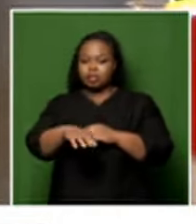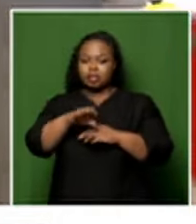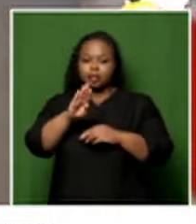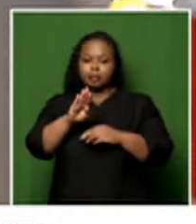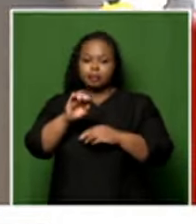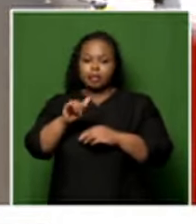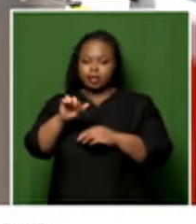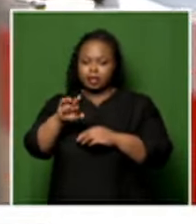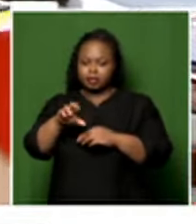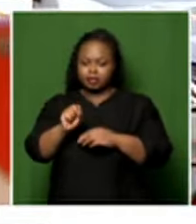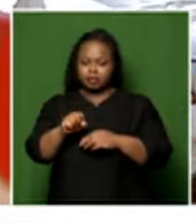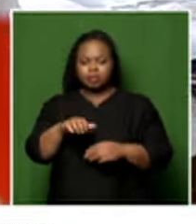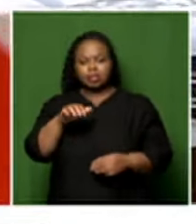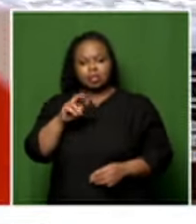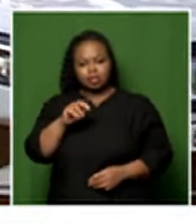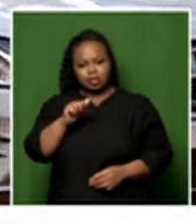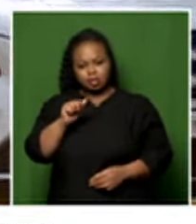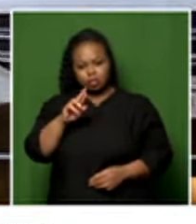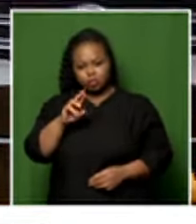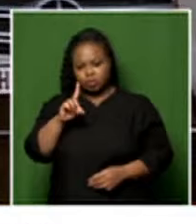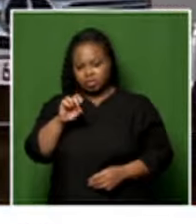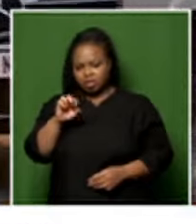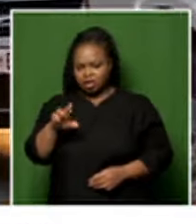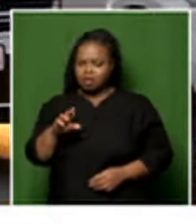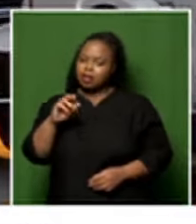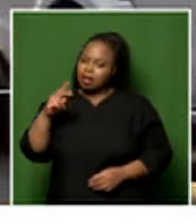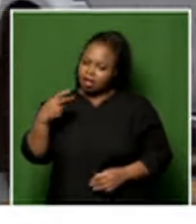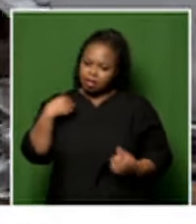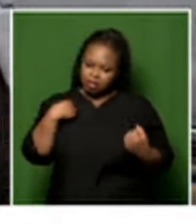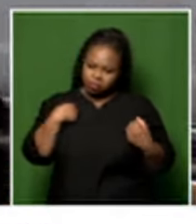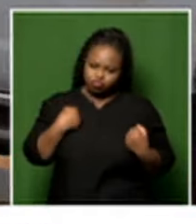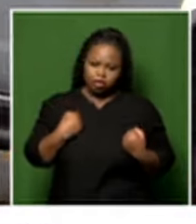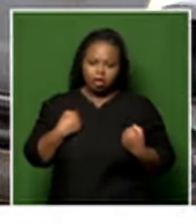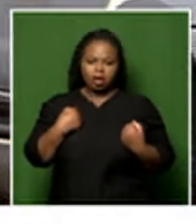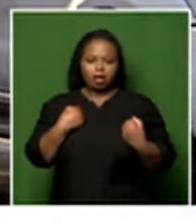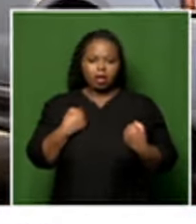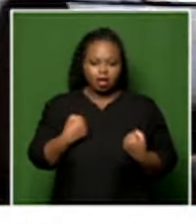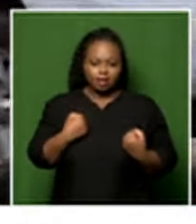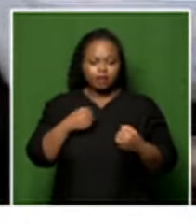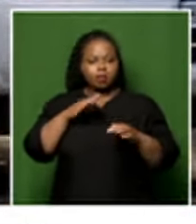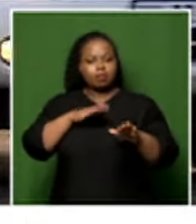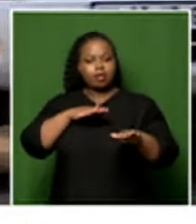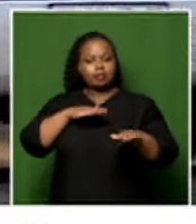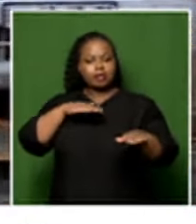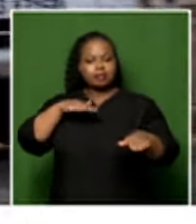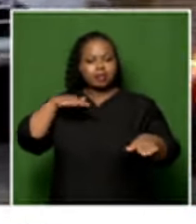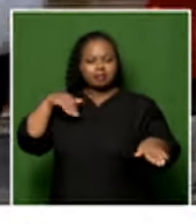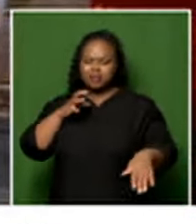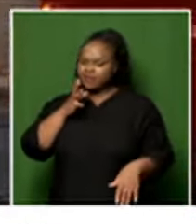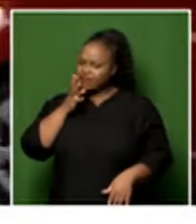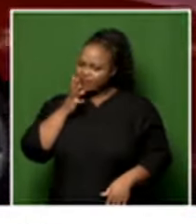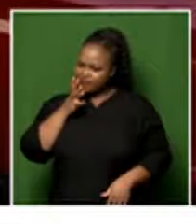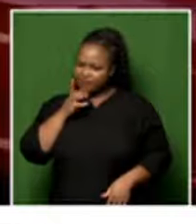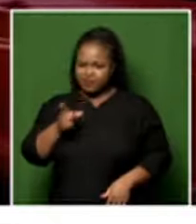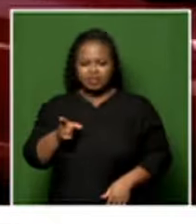deer. There as well, there are some cars trying to come this side. It's jam-packed. So